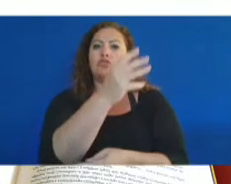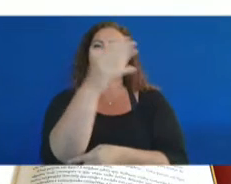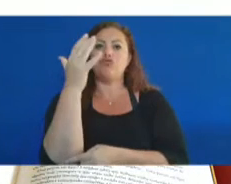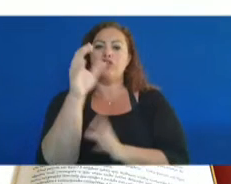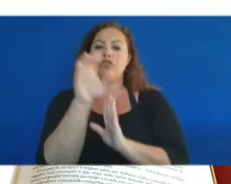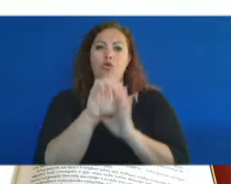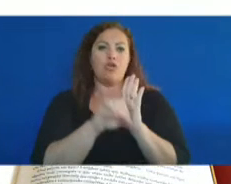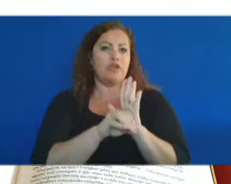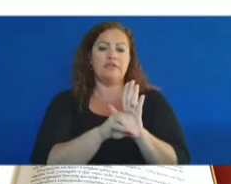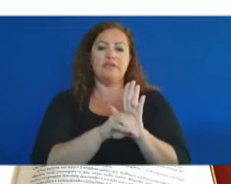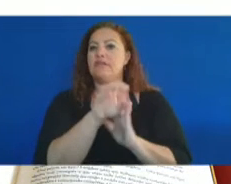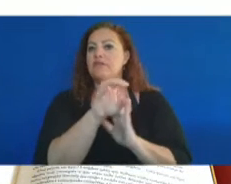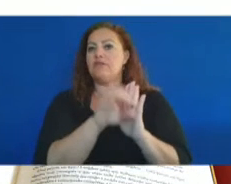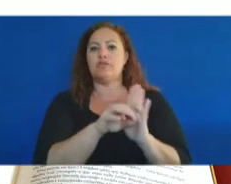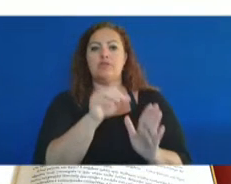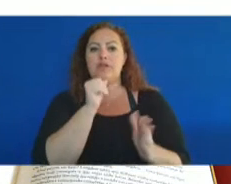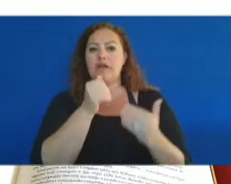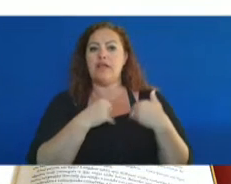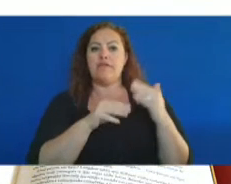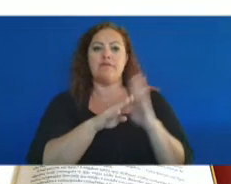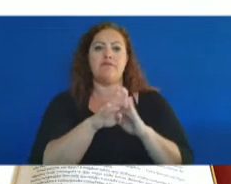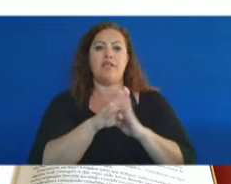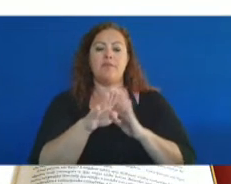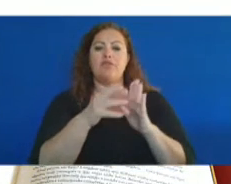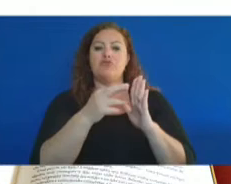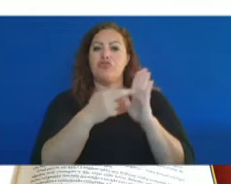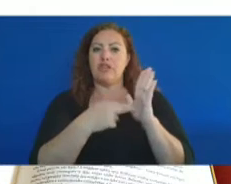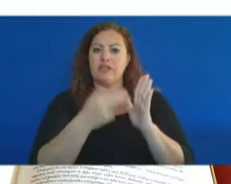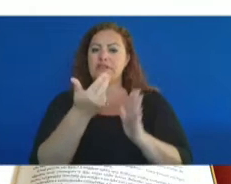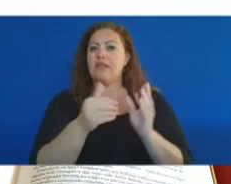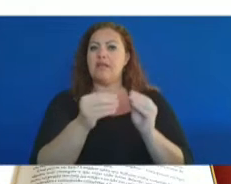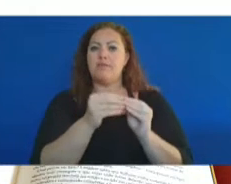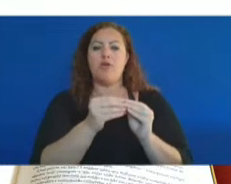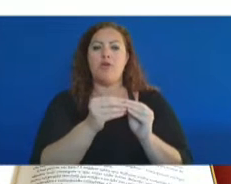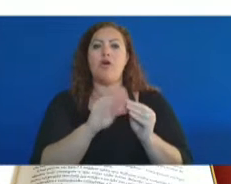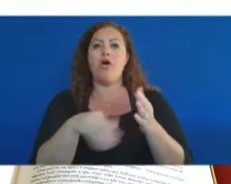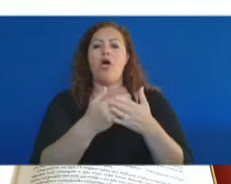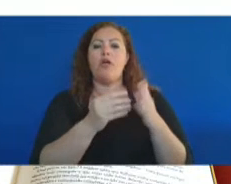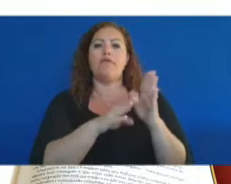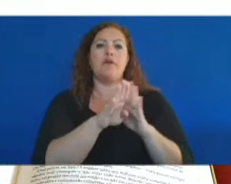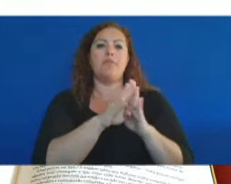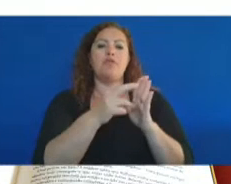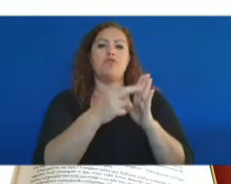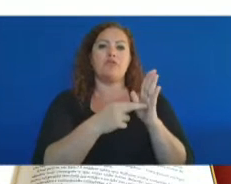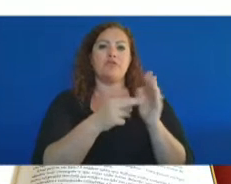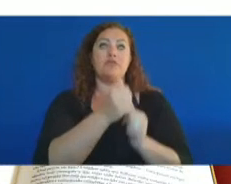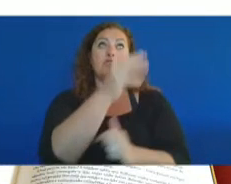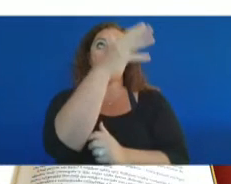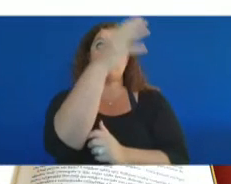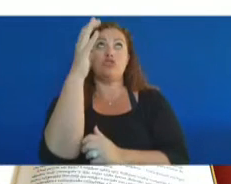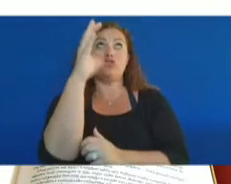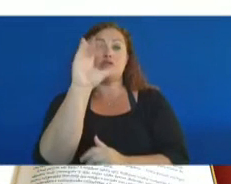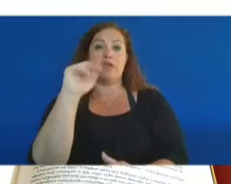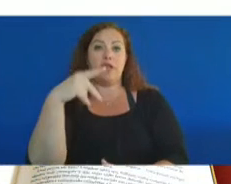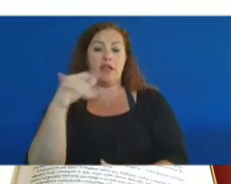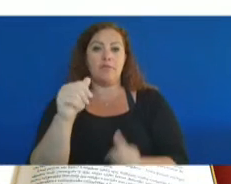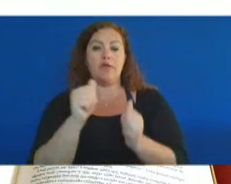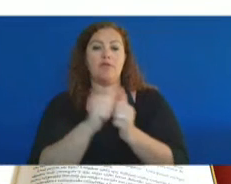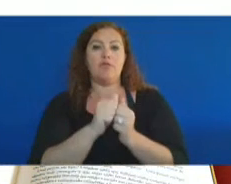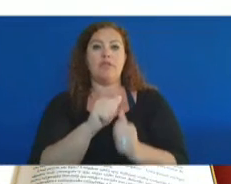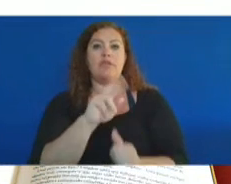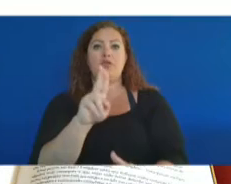has development regulations in it um all of the development regulations for tree canopy issues are now on the unified development